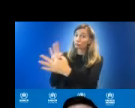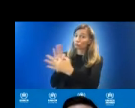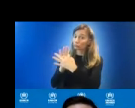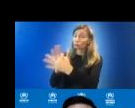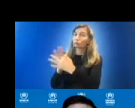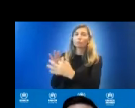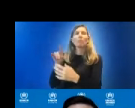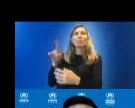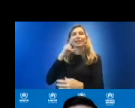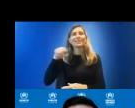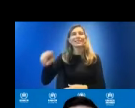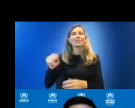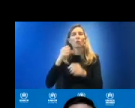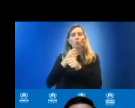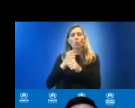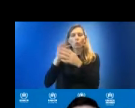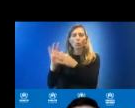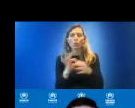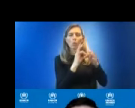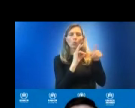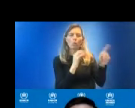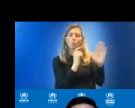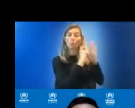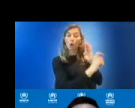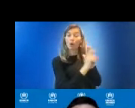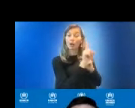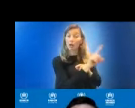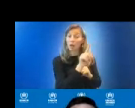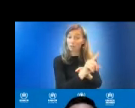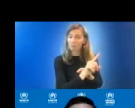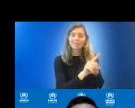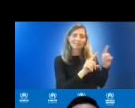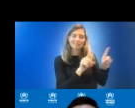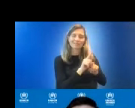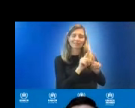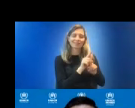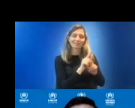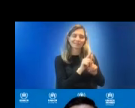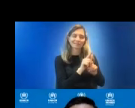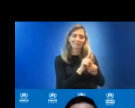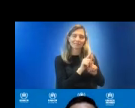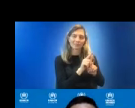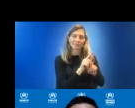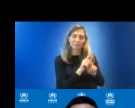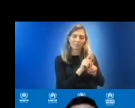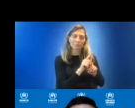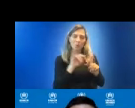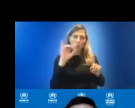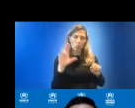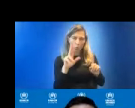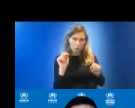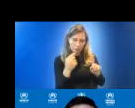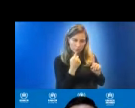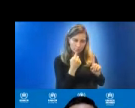Article 11, as Ricardo mentioned, as Juan Ignacio mentioned, relating to